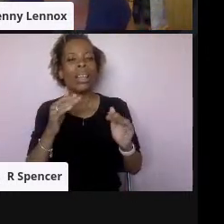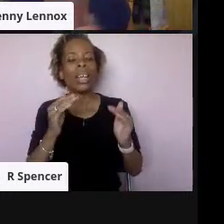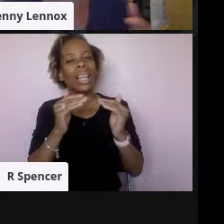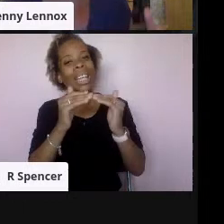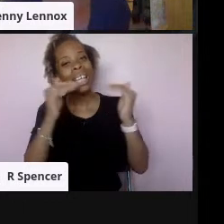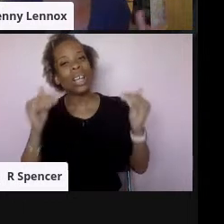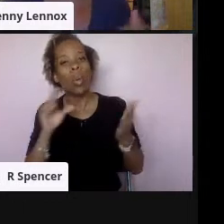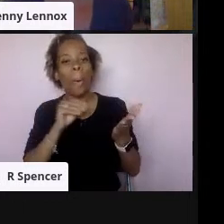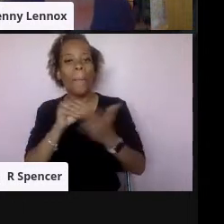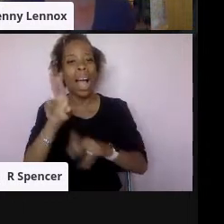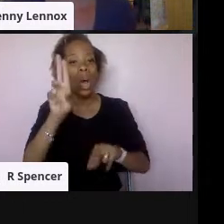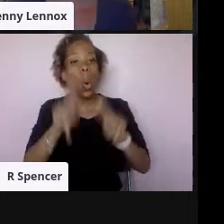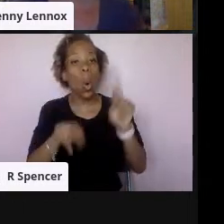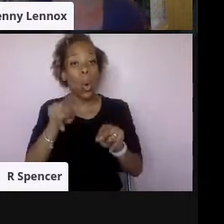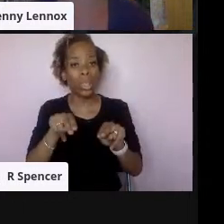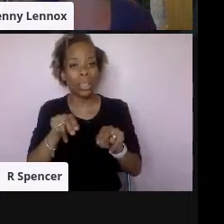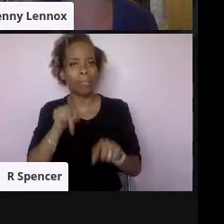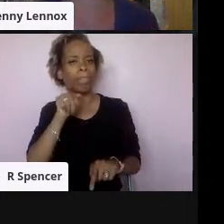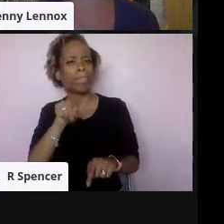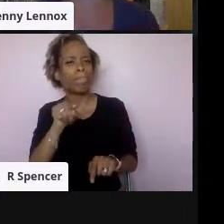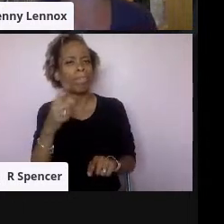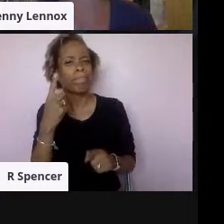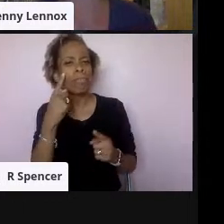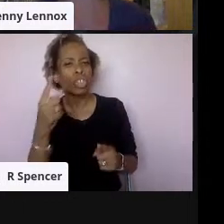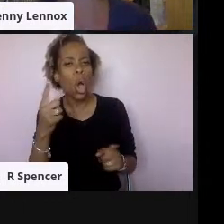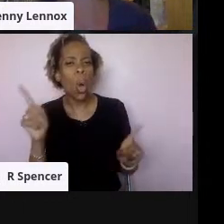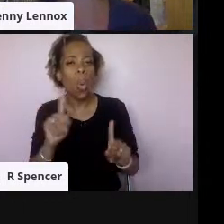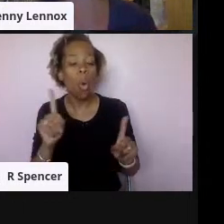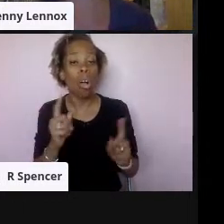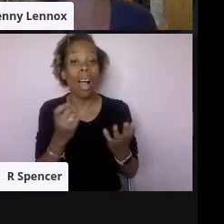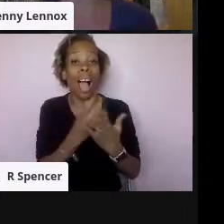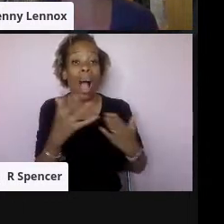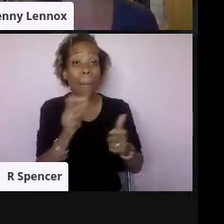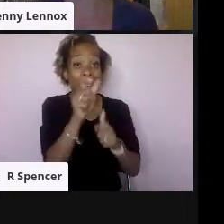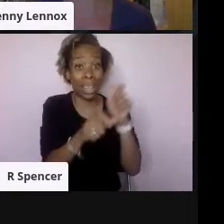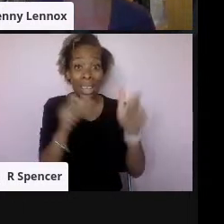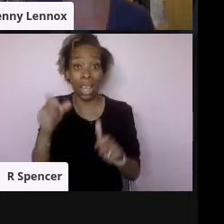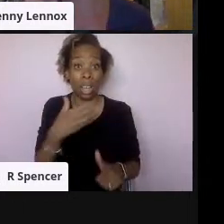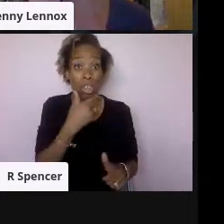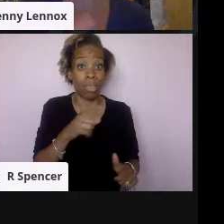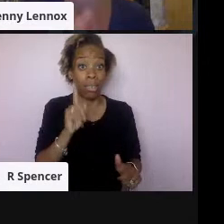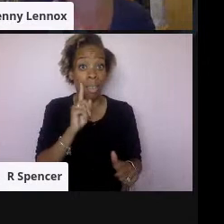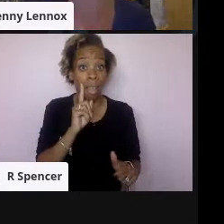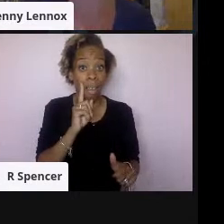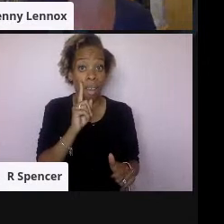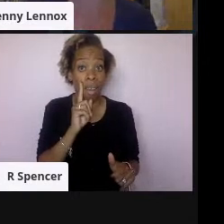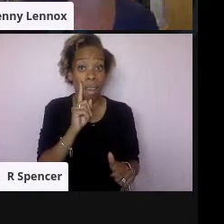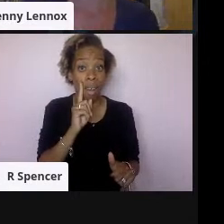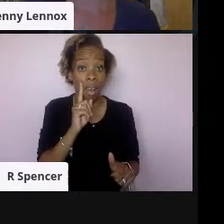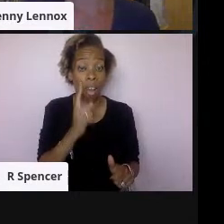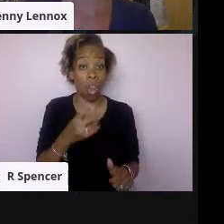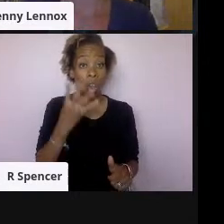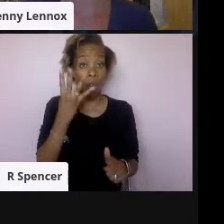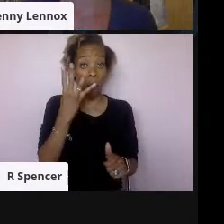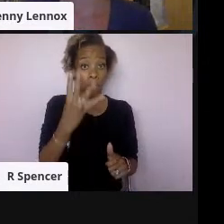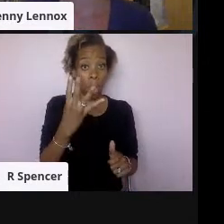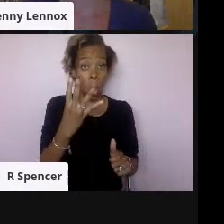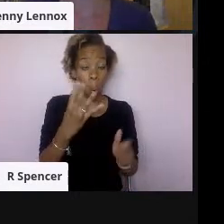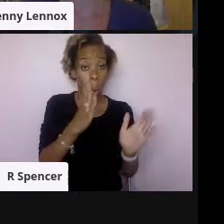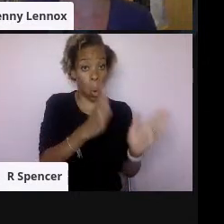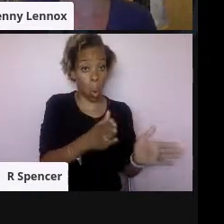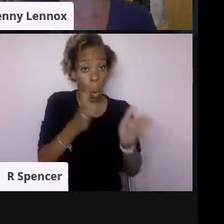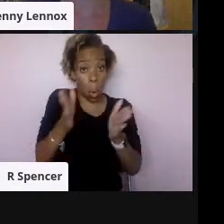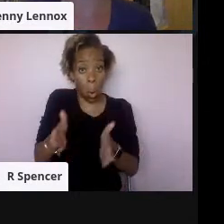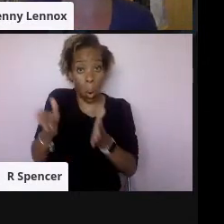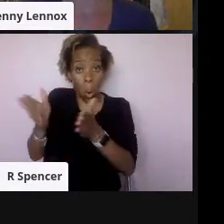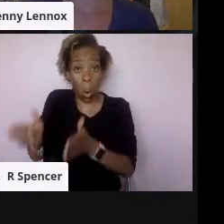the distribution of staff by gender over the 4 quartiles of the workforce, so the 4 equal sections of the